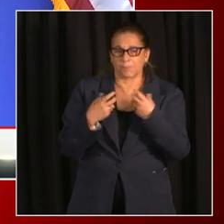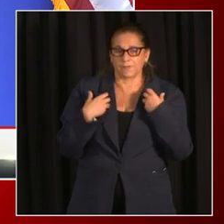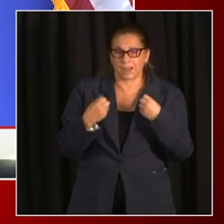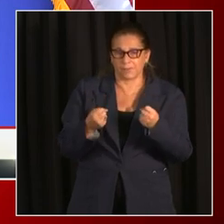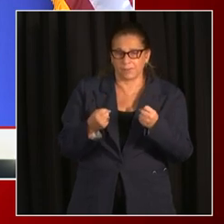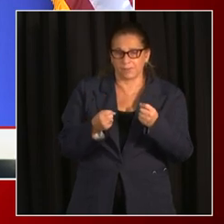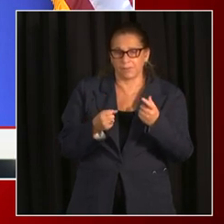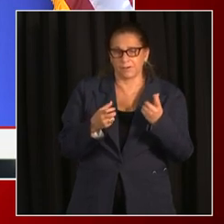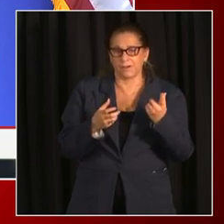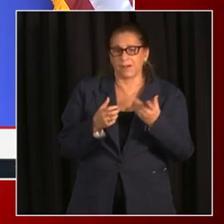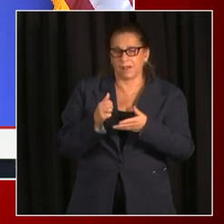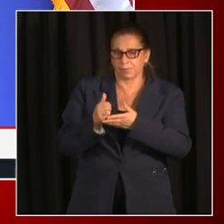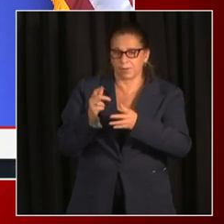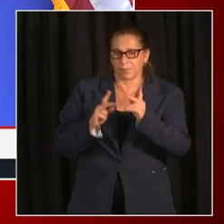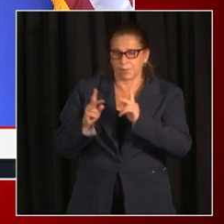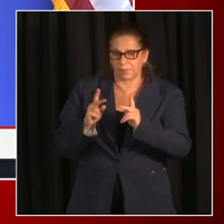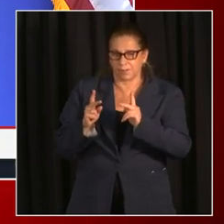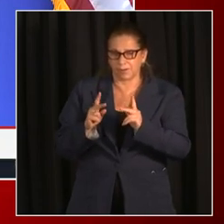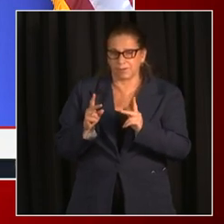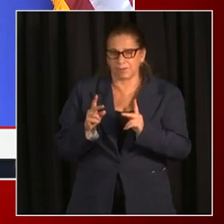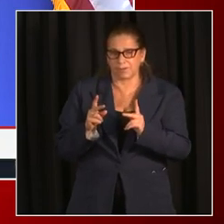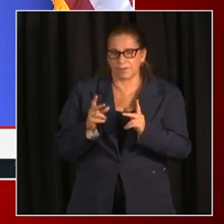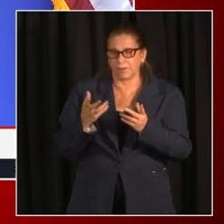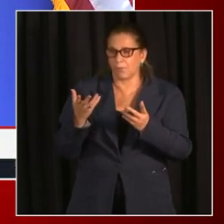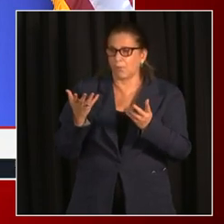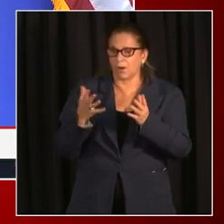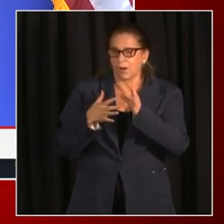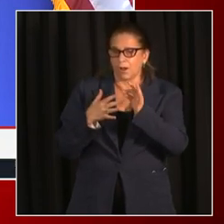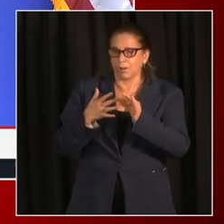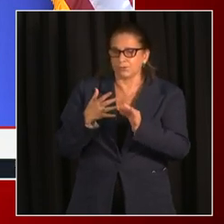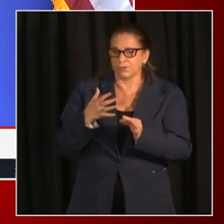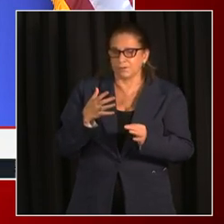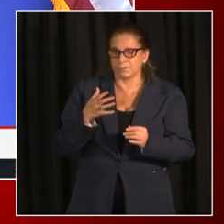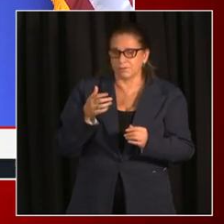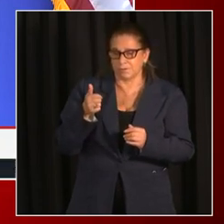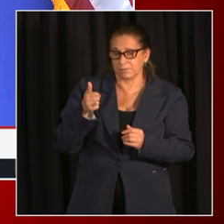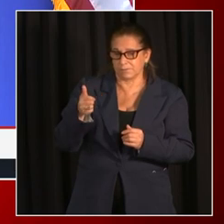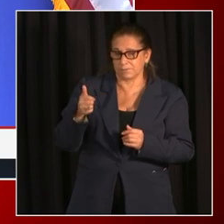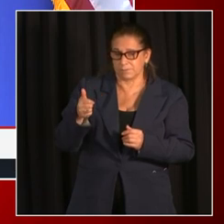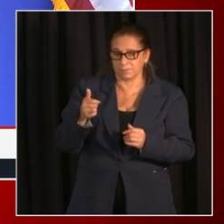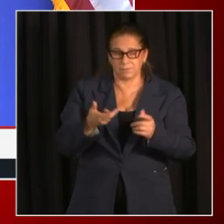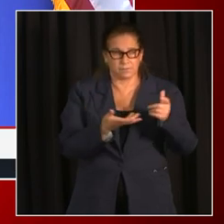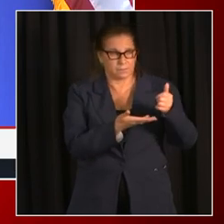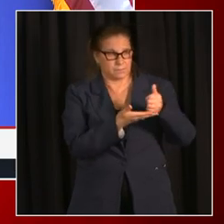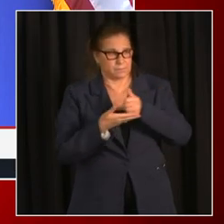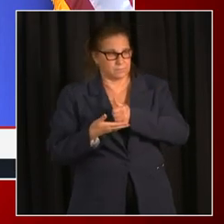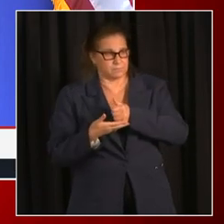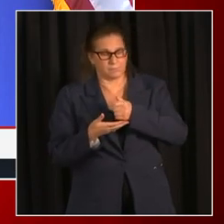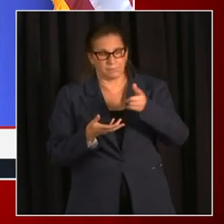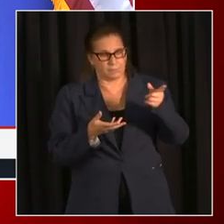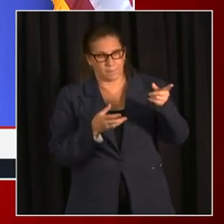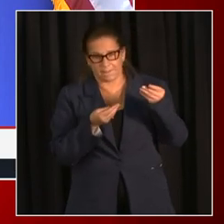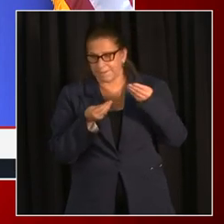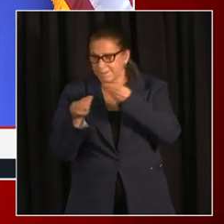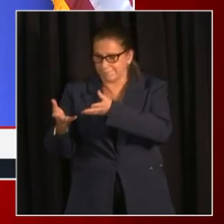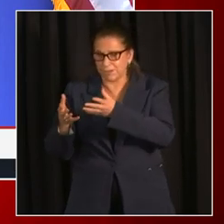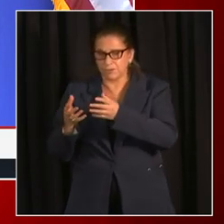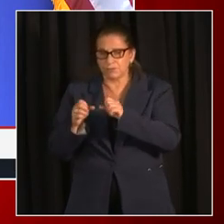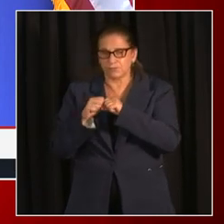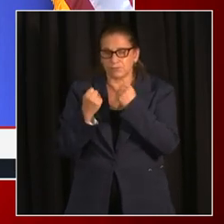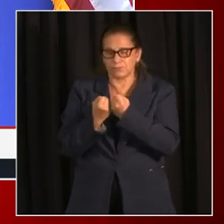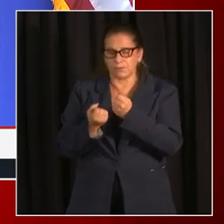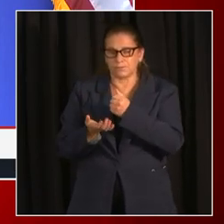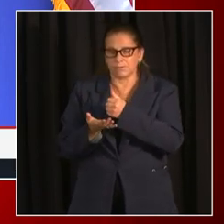office, so that people would be aware of what their options were for receiving social support services through the Department of